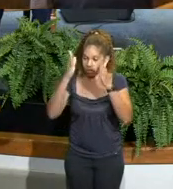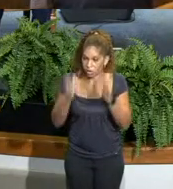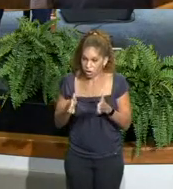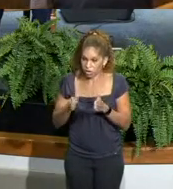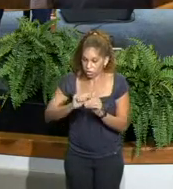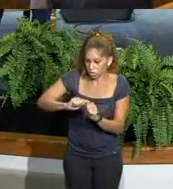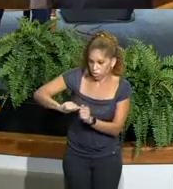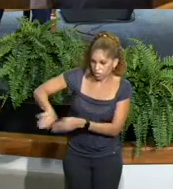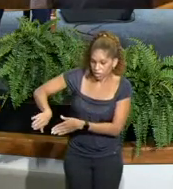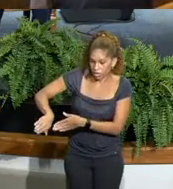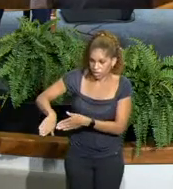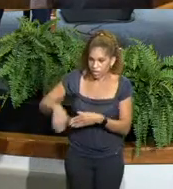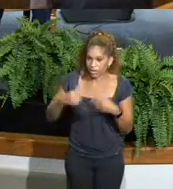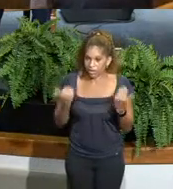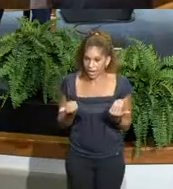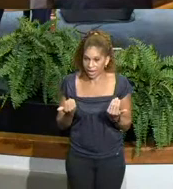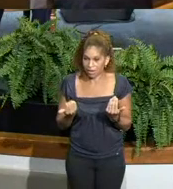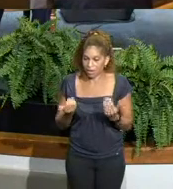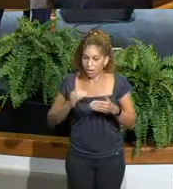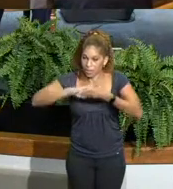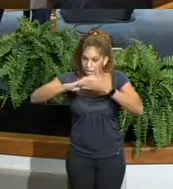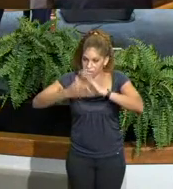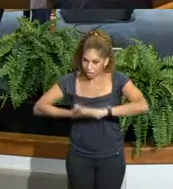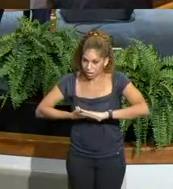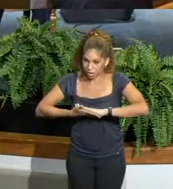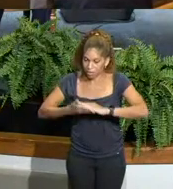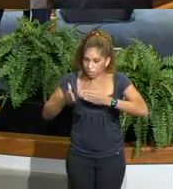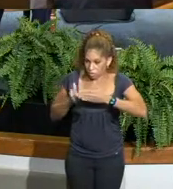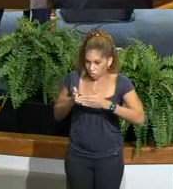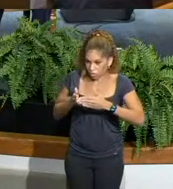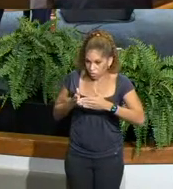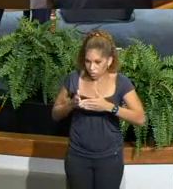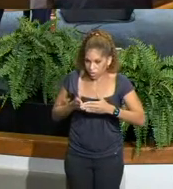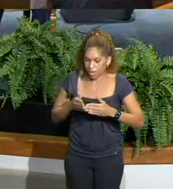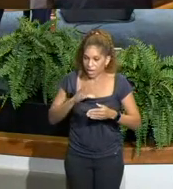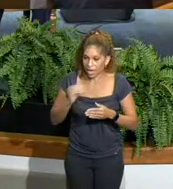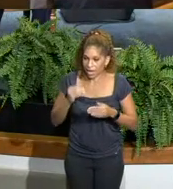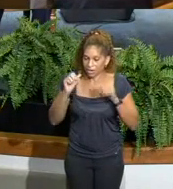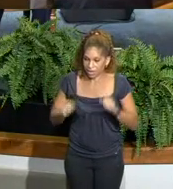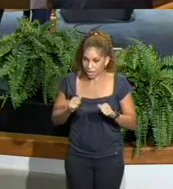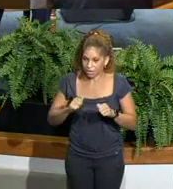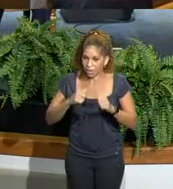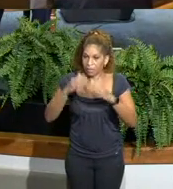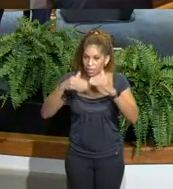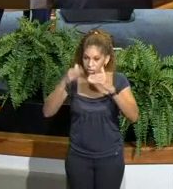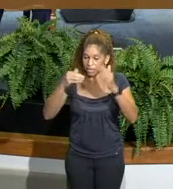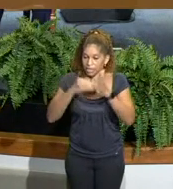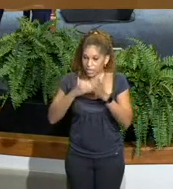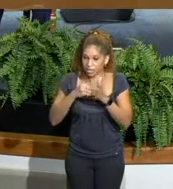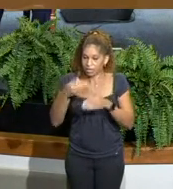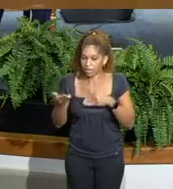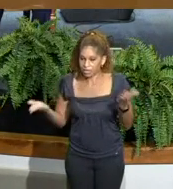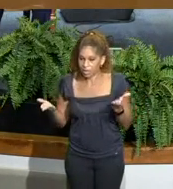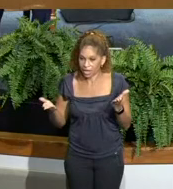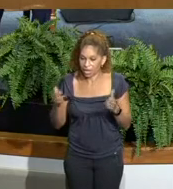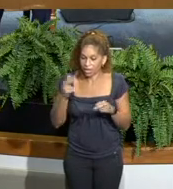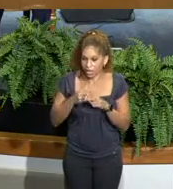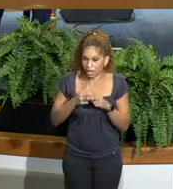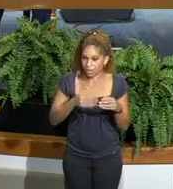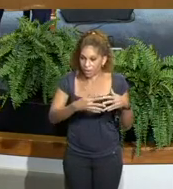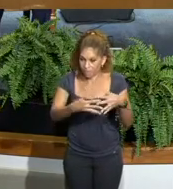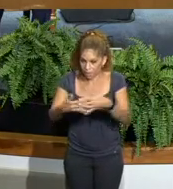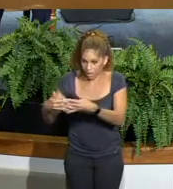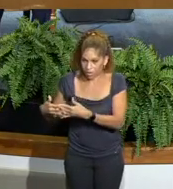chief cornerstone and can rebuild this thing called America. We know what we must